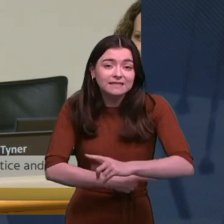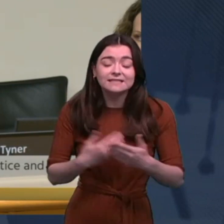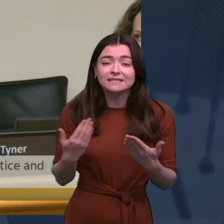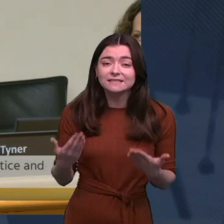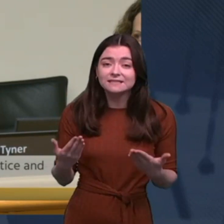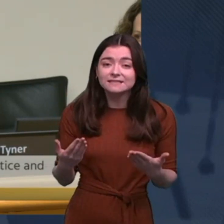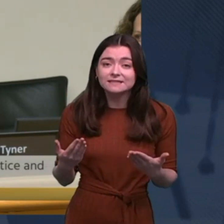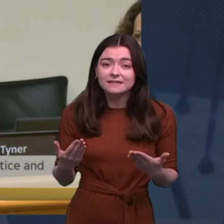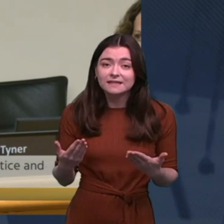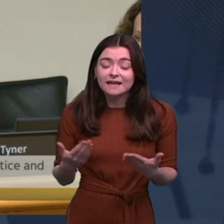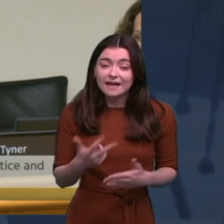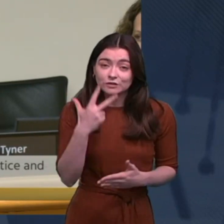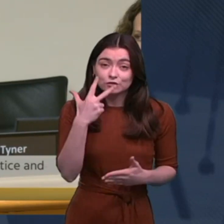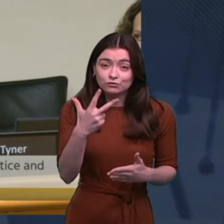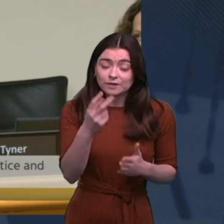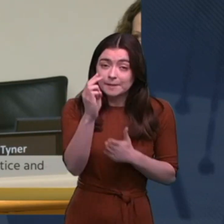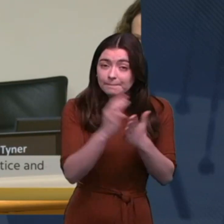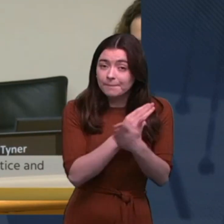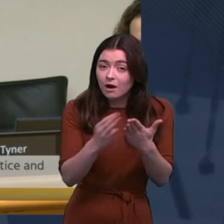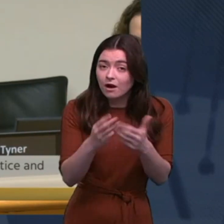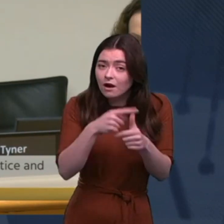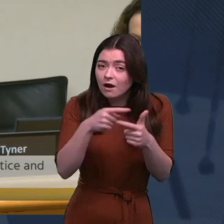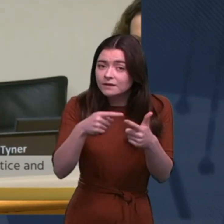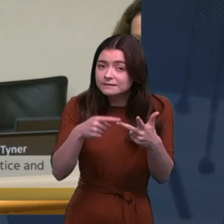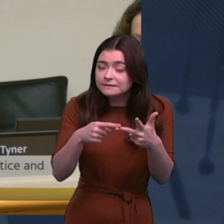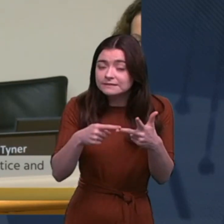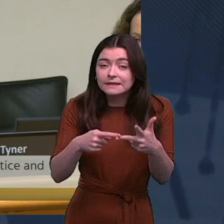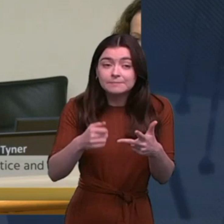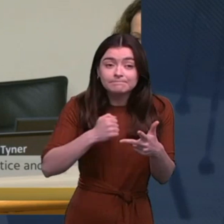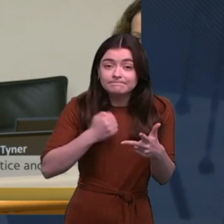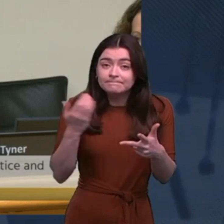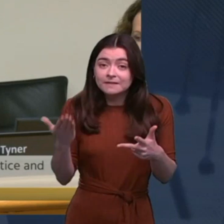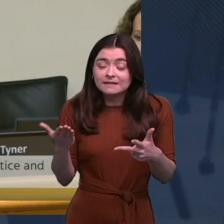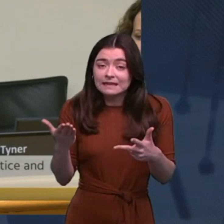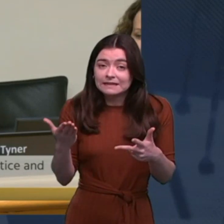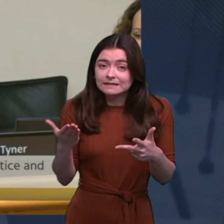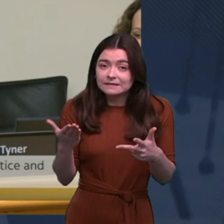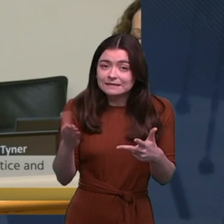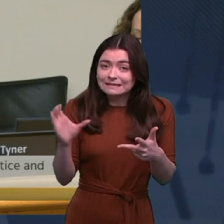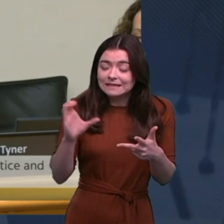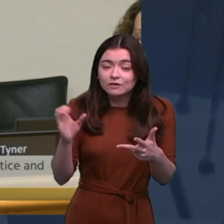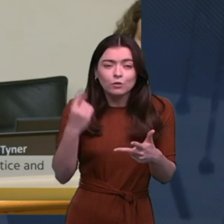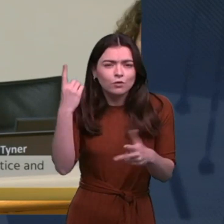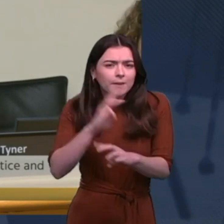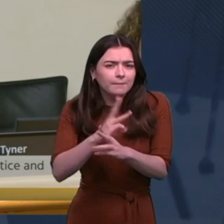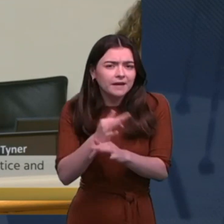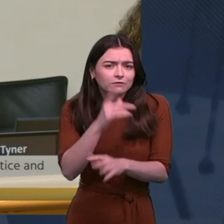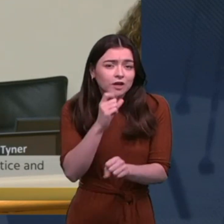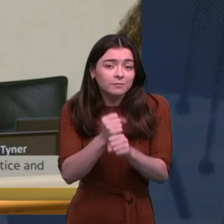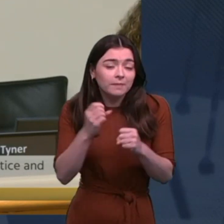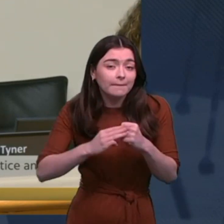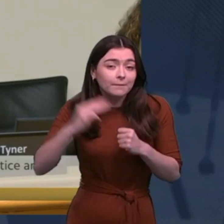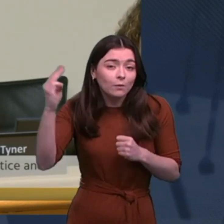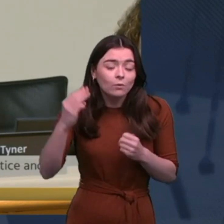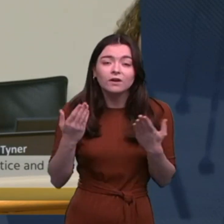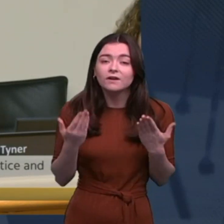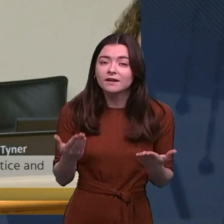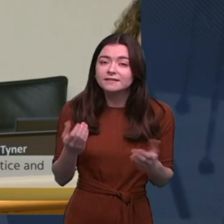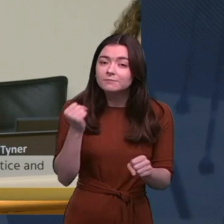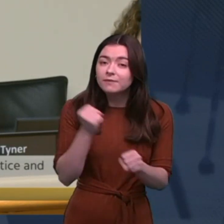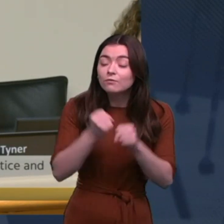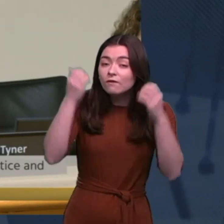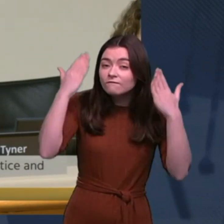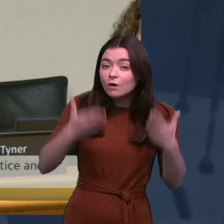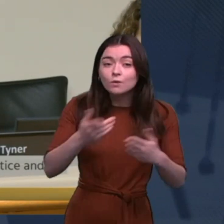When Separated, has 3 strands. And I let Ciara or one of the parents speak more succinctly about that, is around the focus